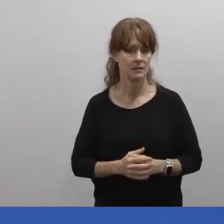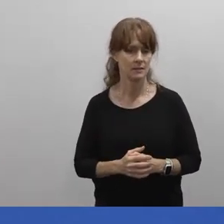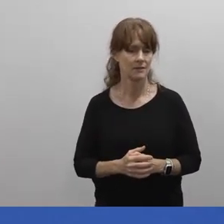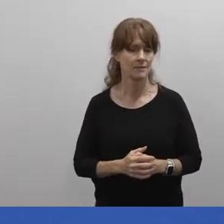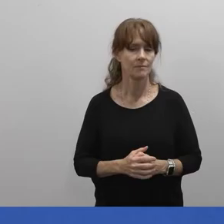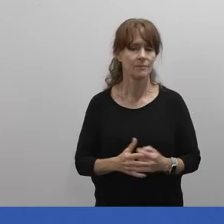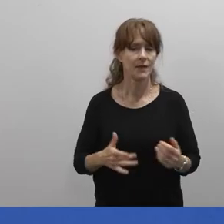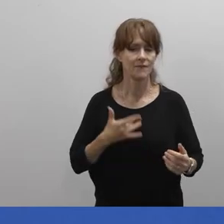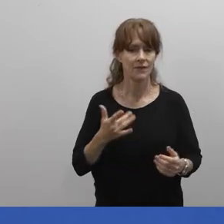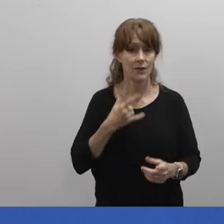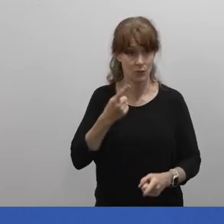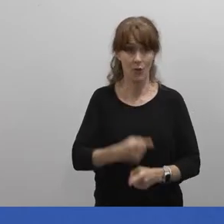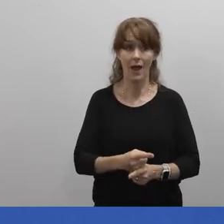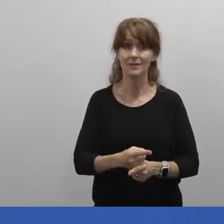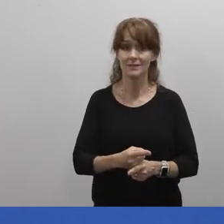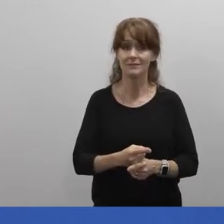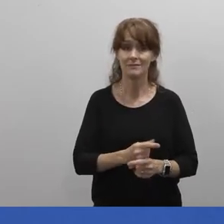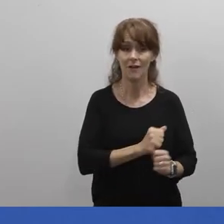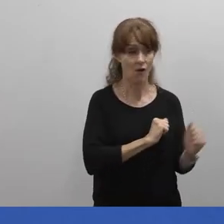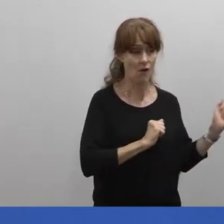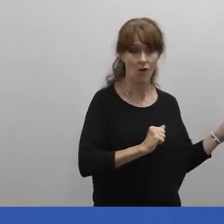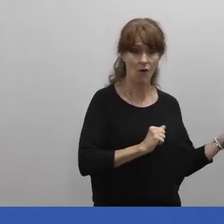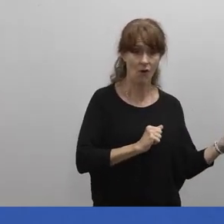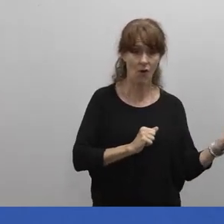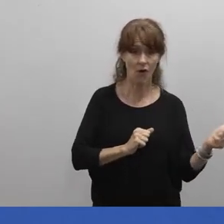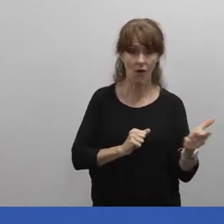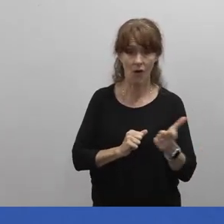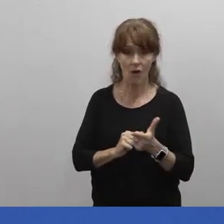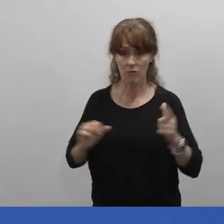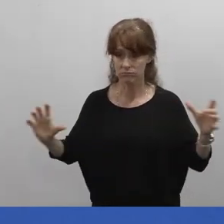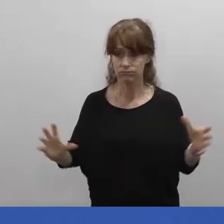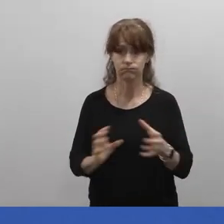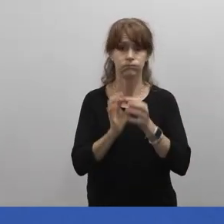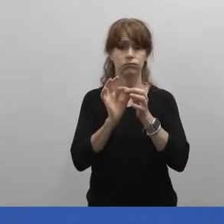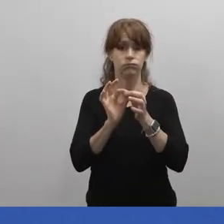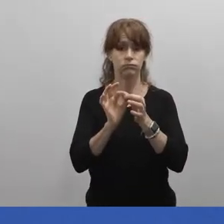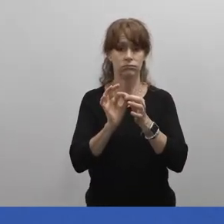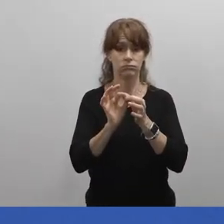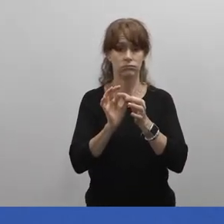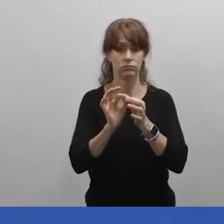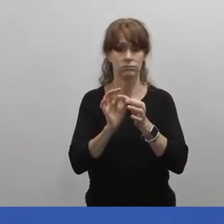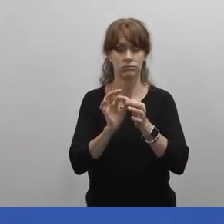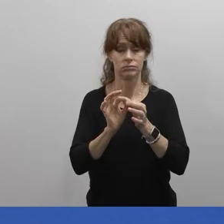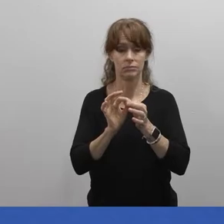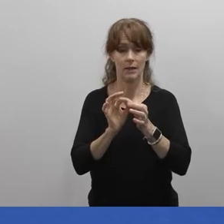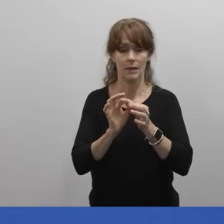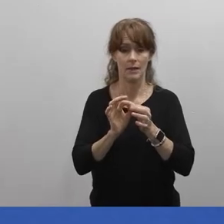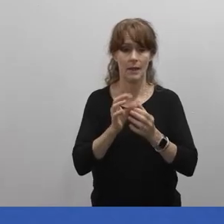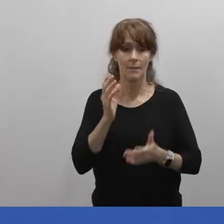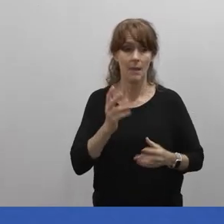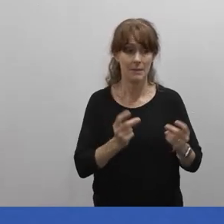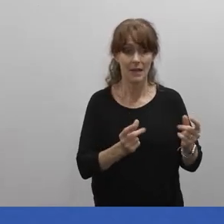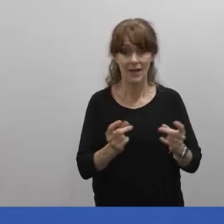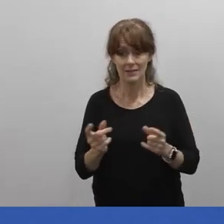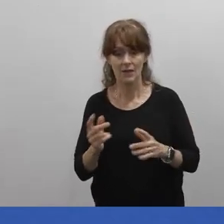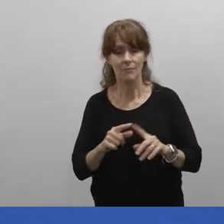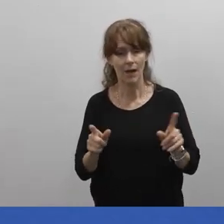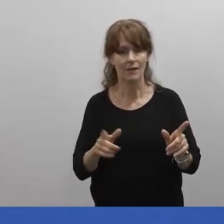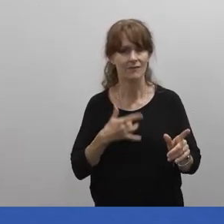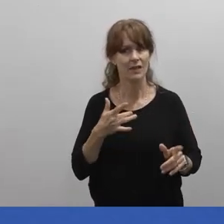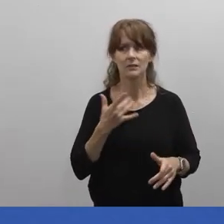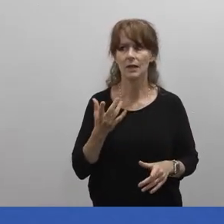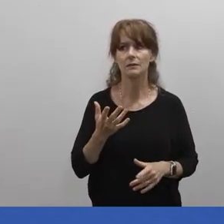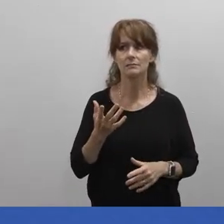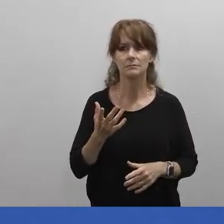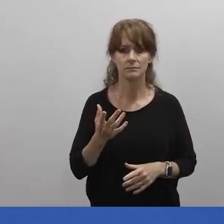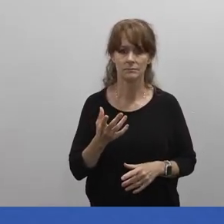So it feels right that all of that will come to a nexus in a time frame when it felt like maybe we weren't moving fast enough, but it feels like